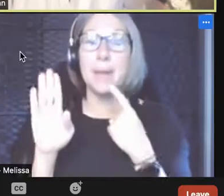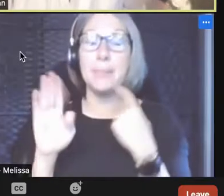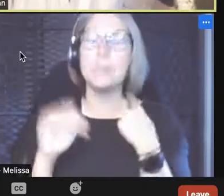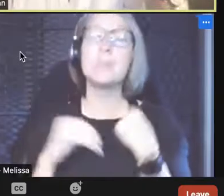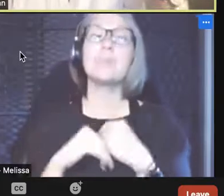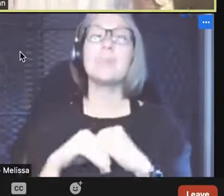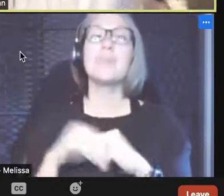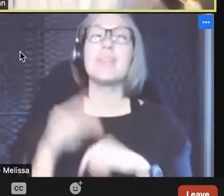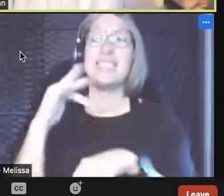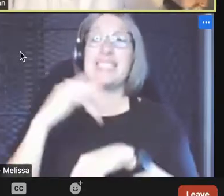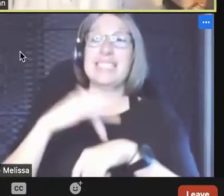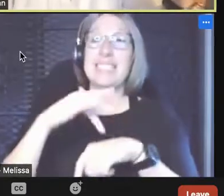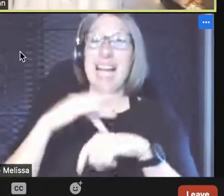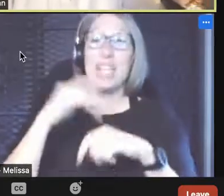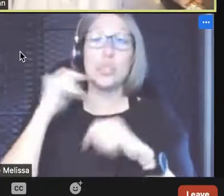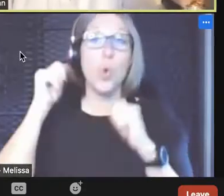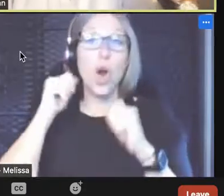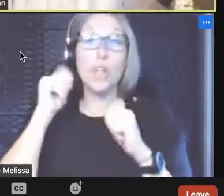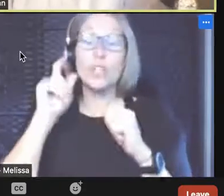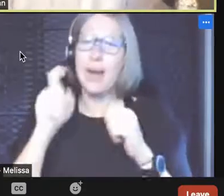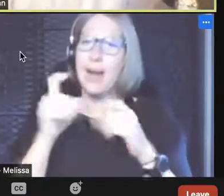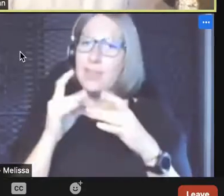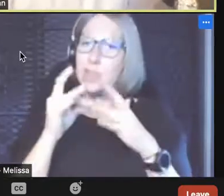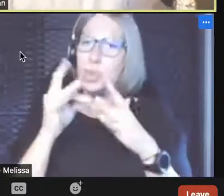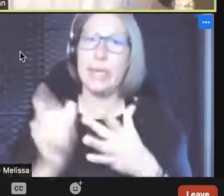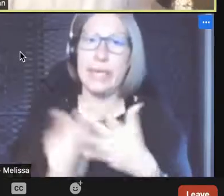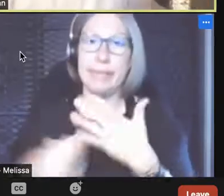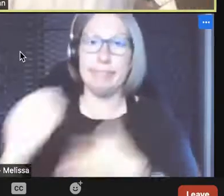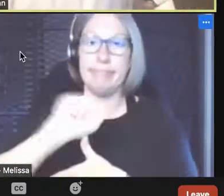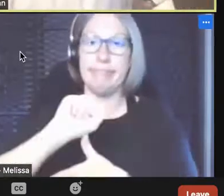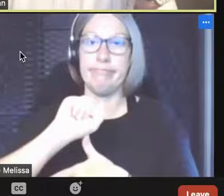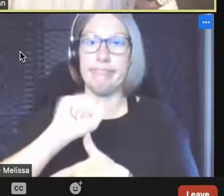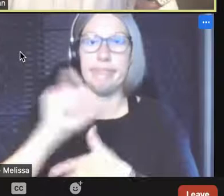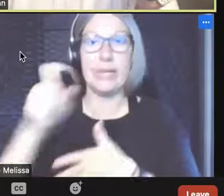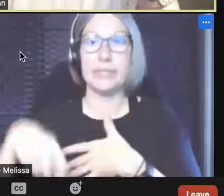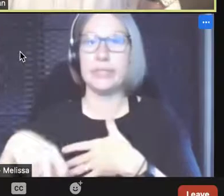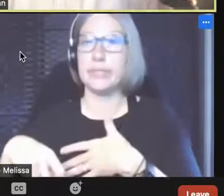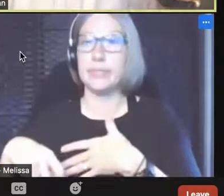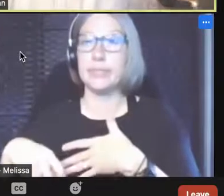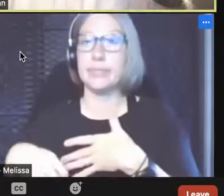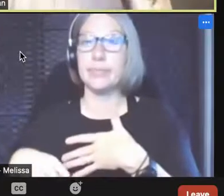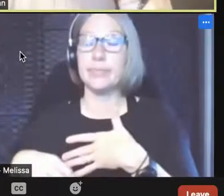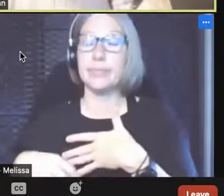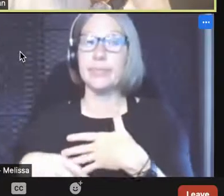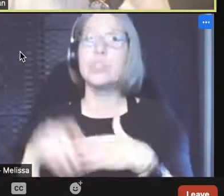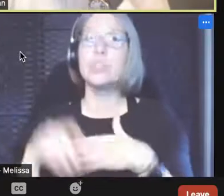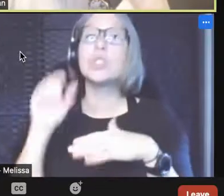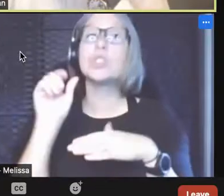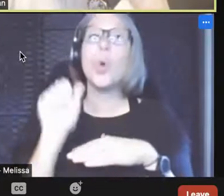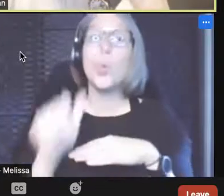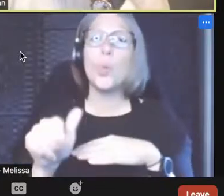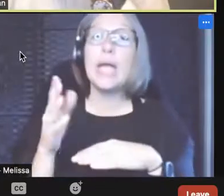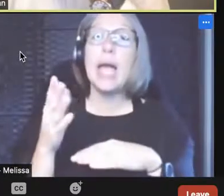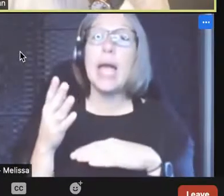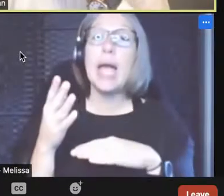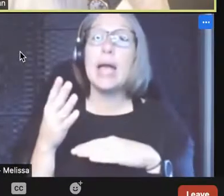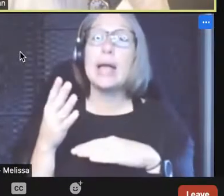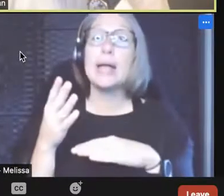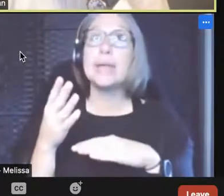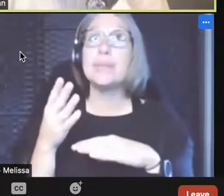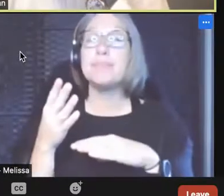auditory is going to have to take the lead, right? And so we can improve vision. We can help let